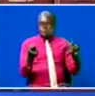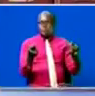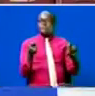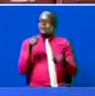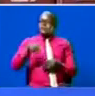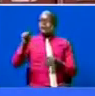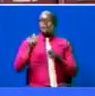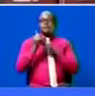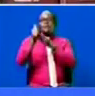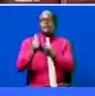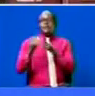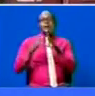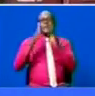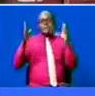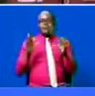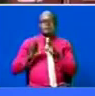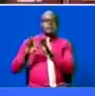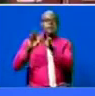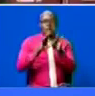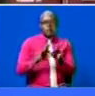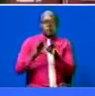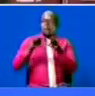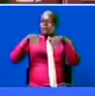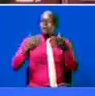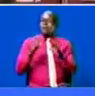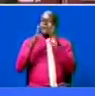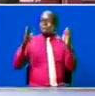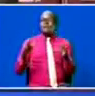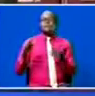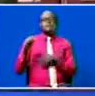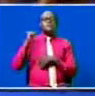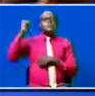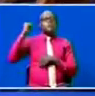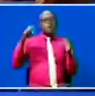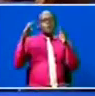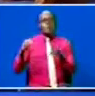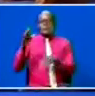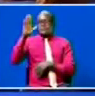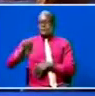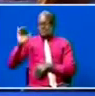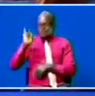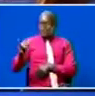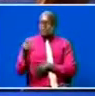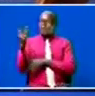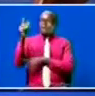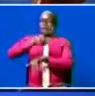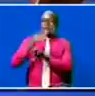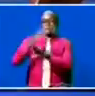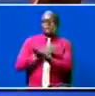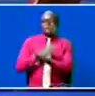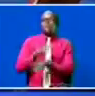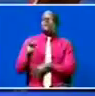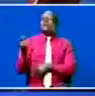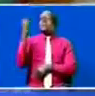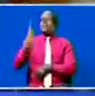He's the leader of the largest coalition or the largest party in parliament. That was 4 days before State of the